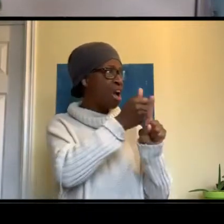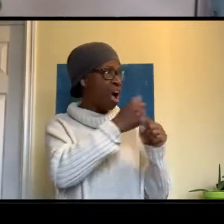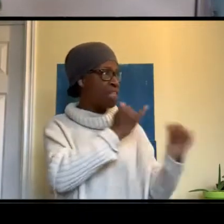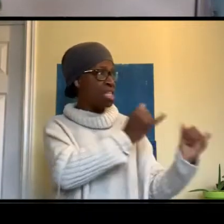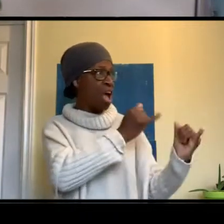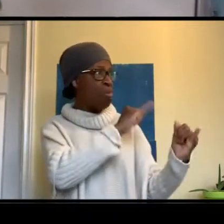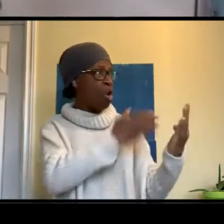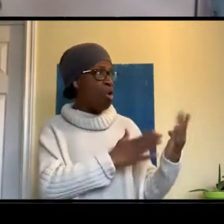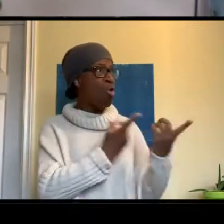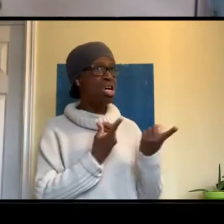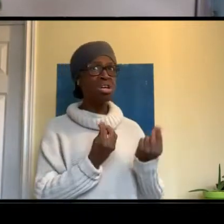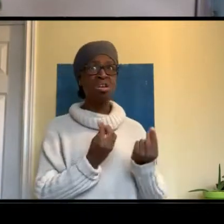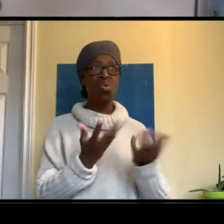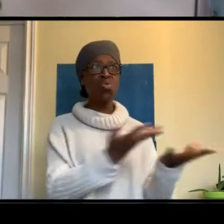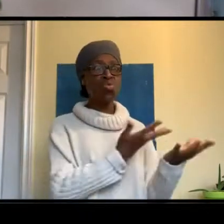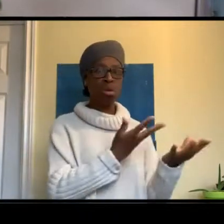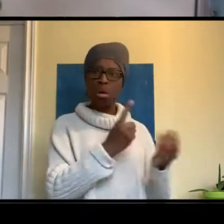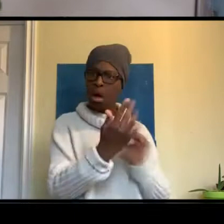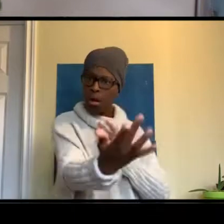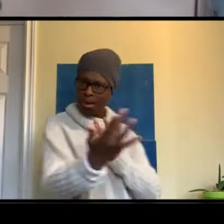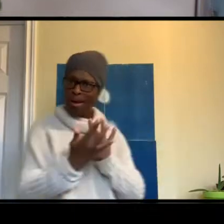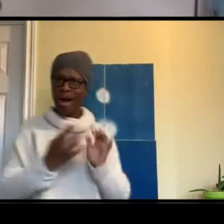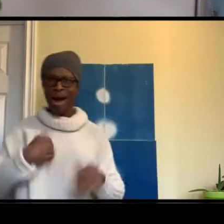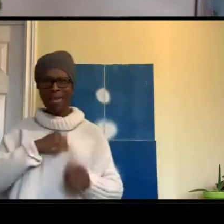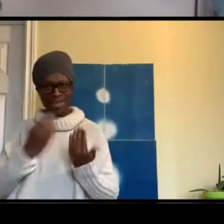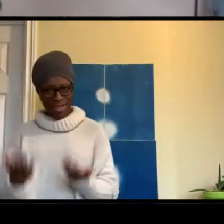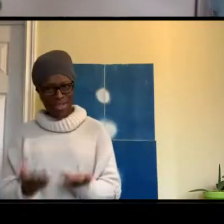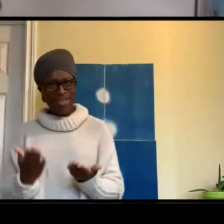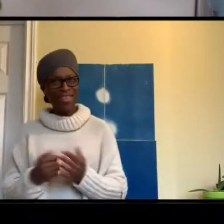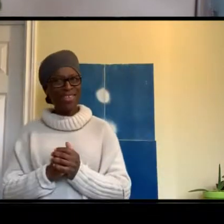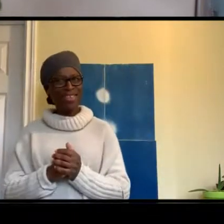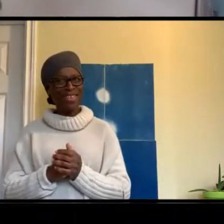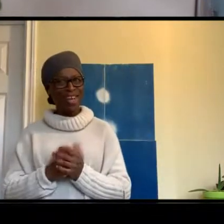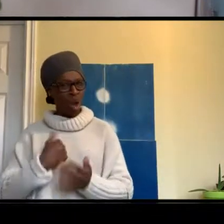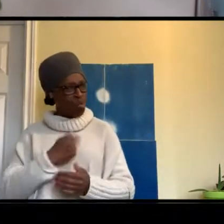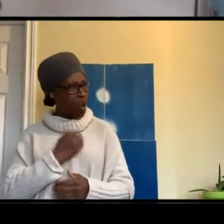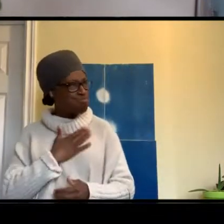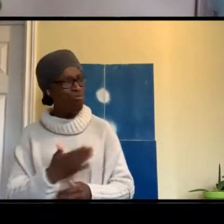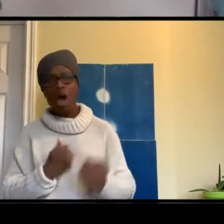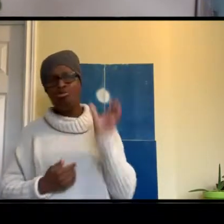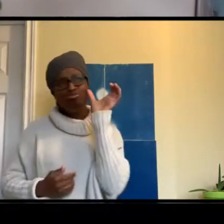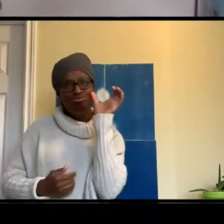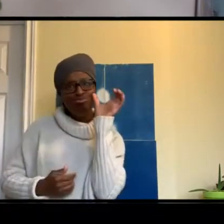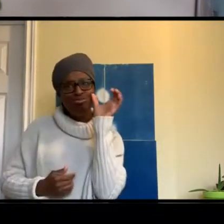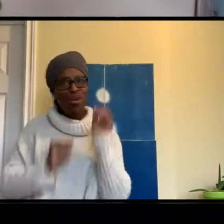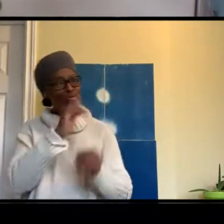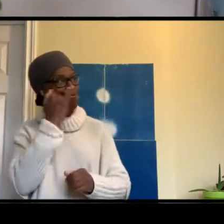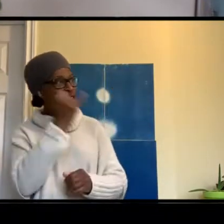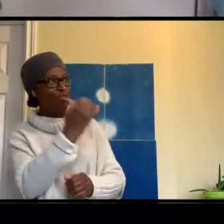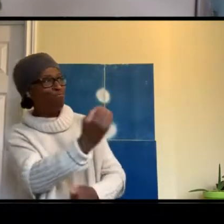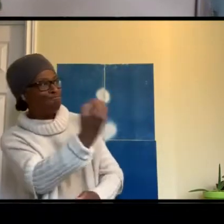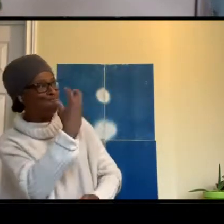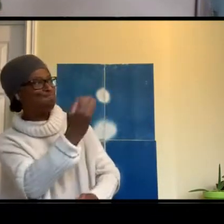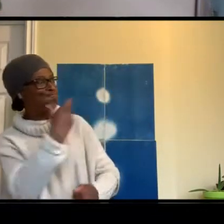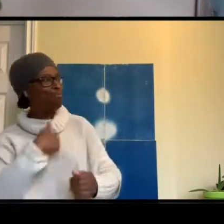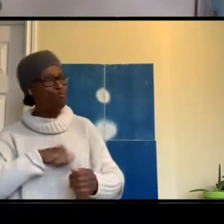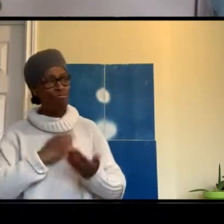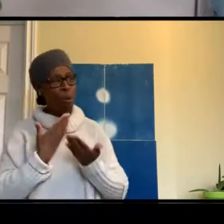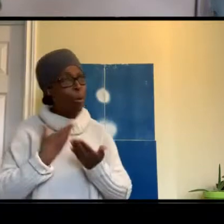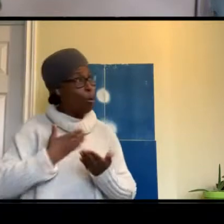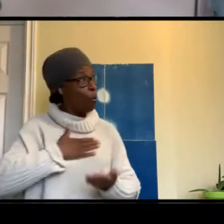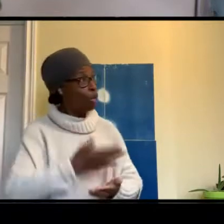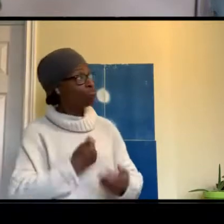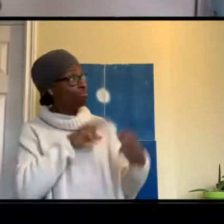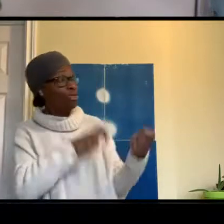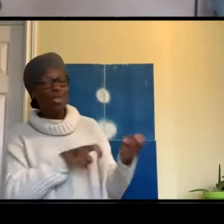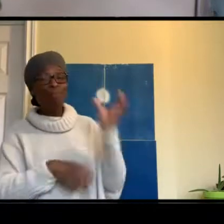want to pitch us, you know, we'd be happy to hear from you and be your buddy, just as